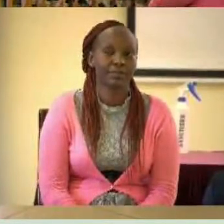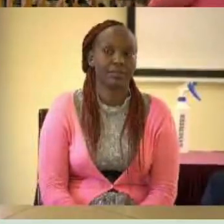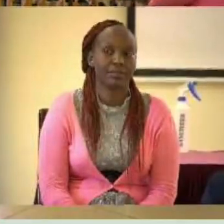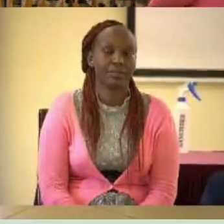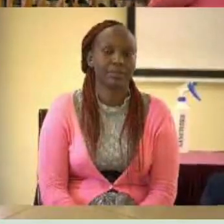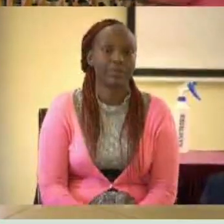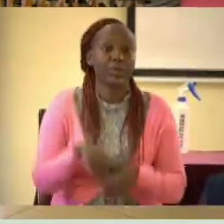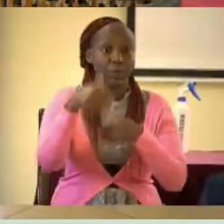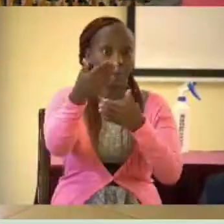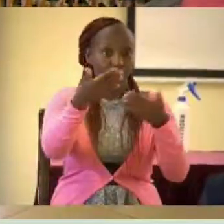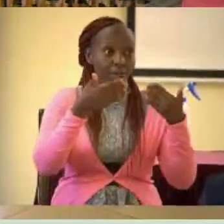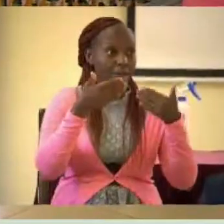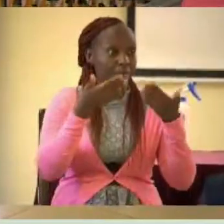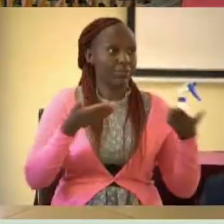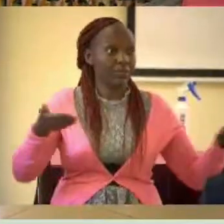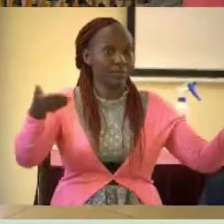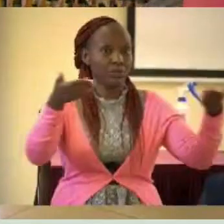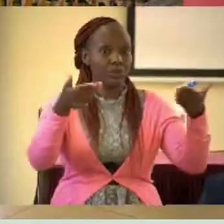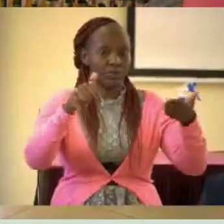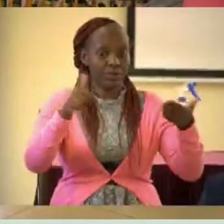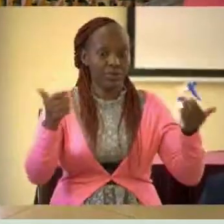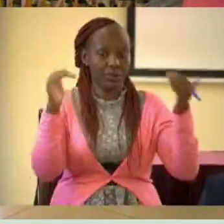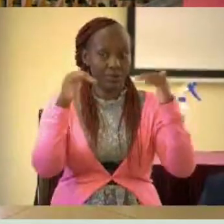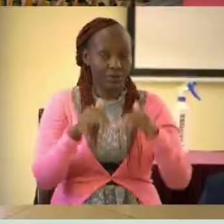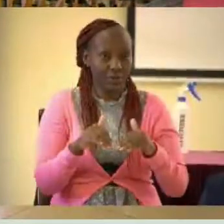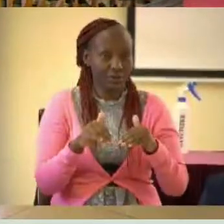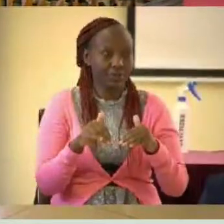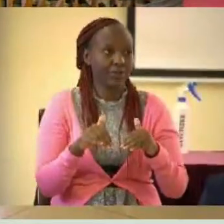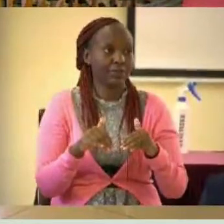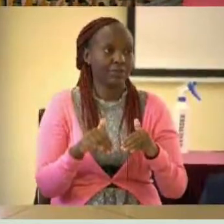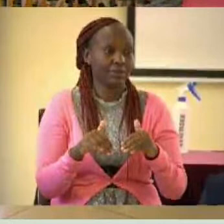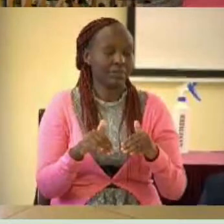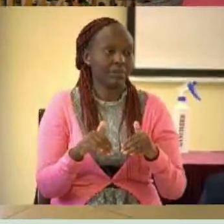I want to welcome you to this conference,